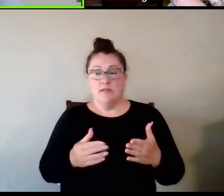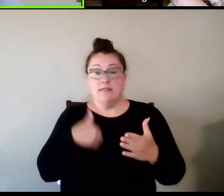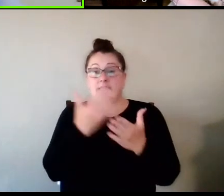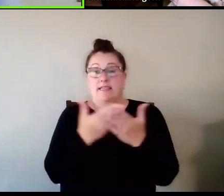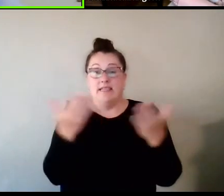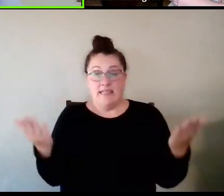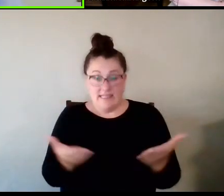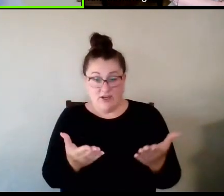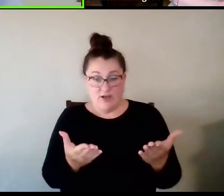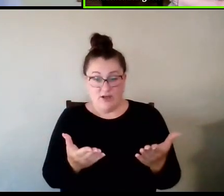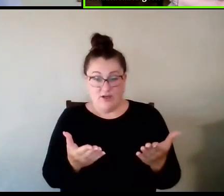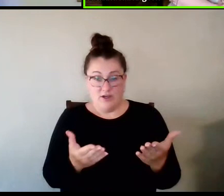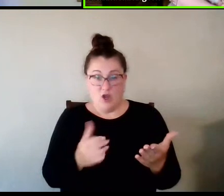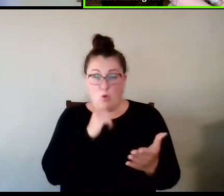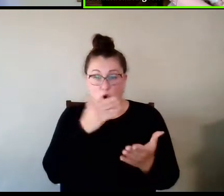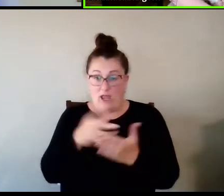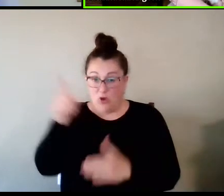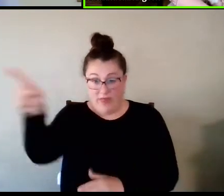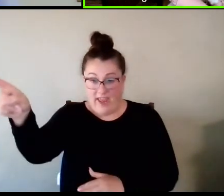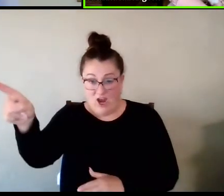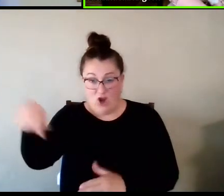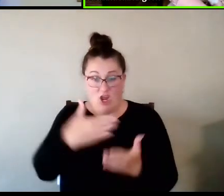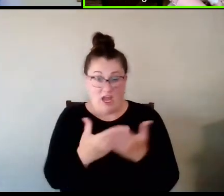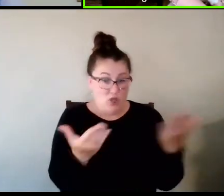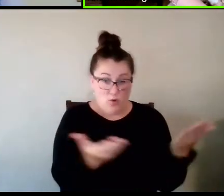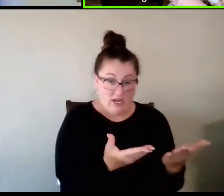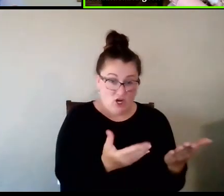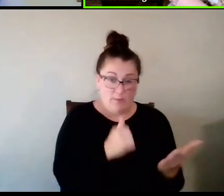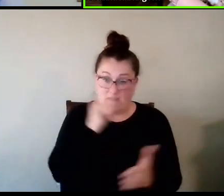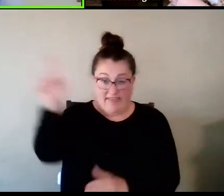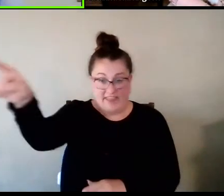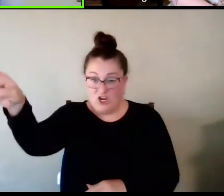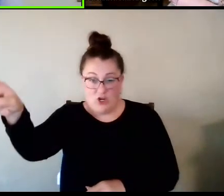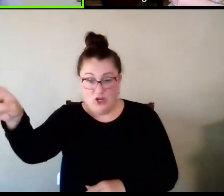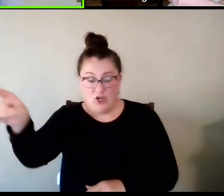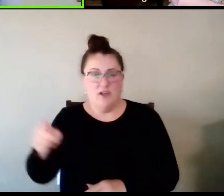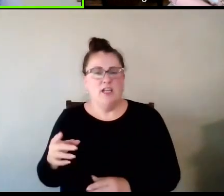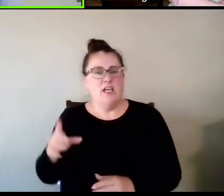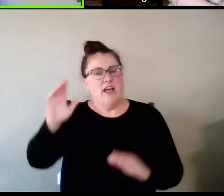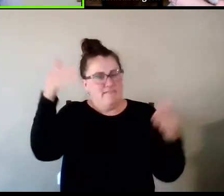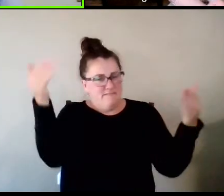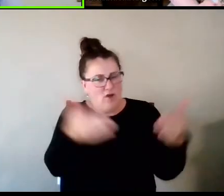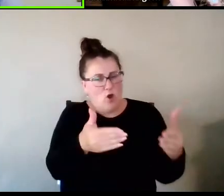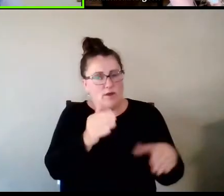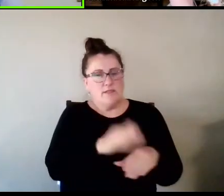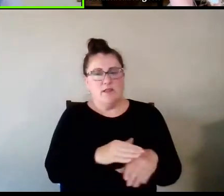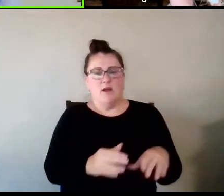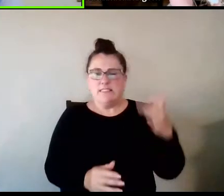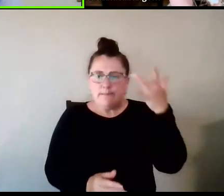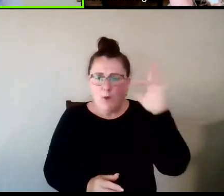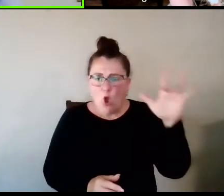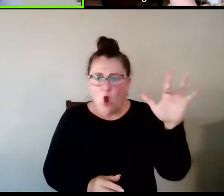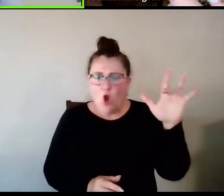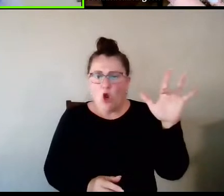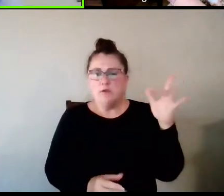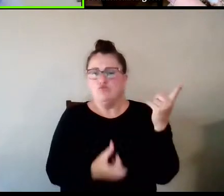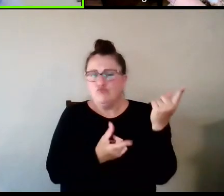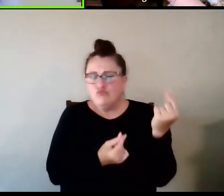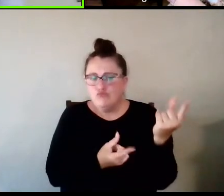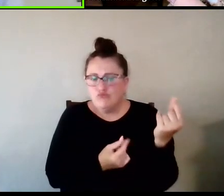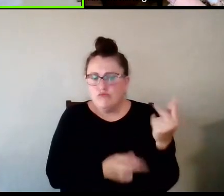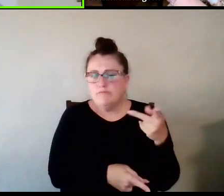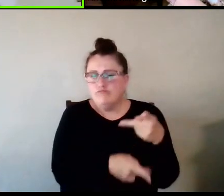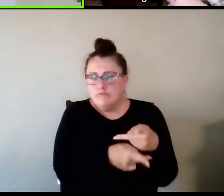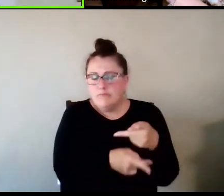won't get you there. Yeah. In the first stage of her career, so much focus on being smart and getting things done and so